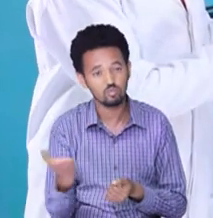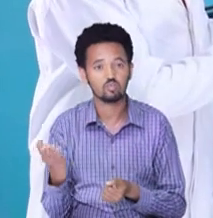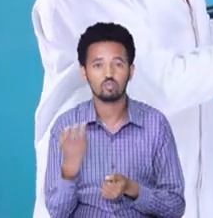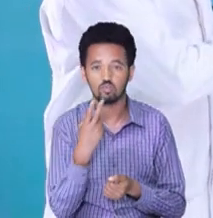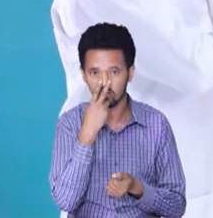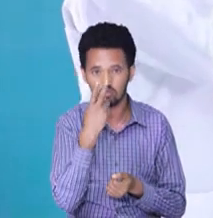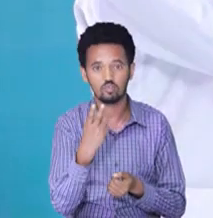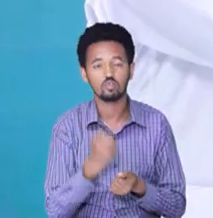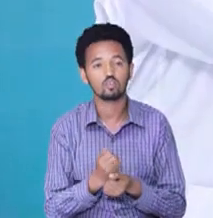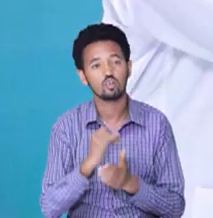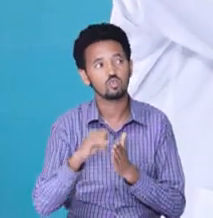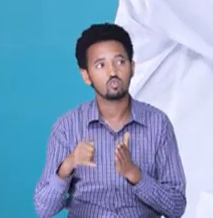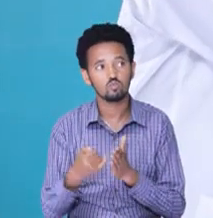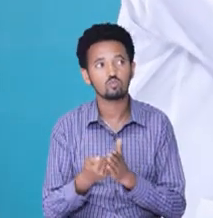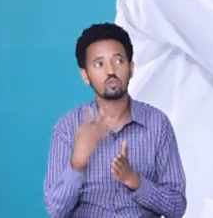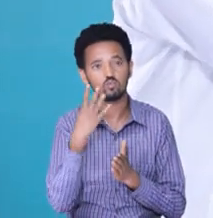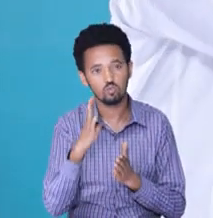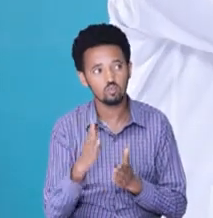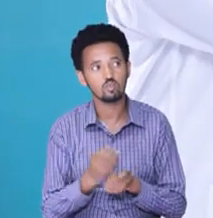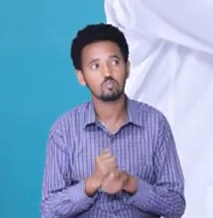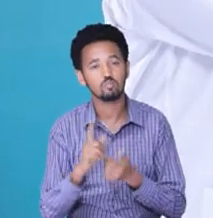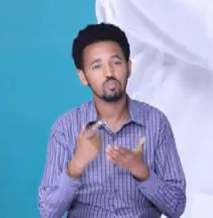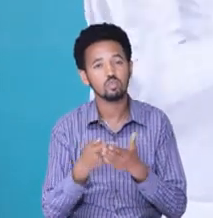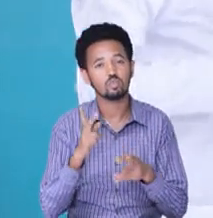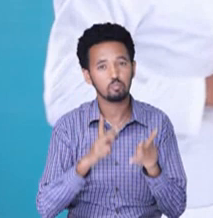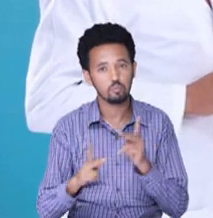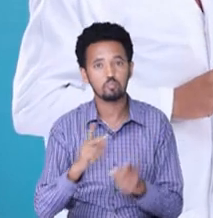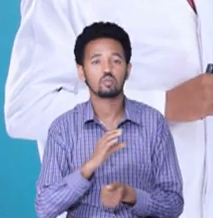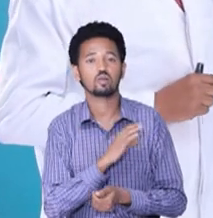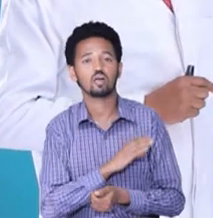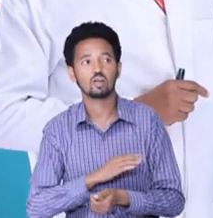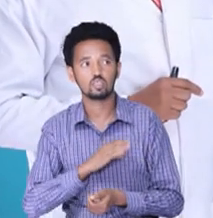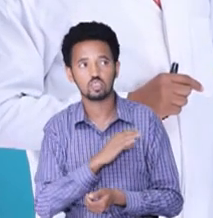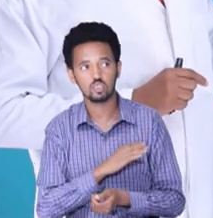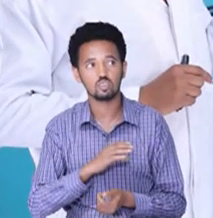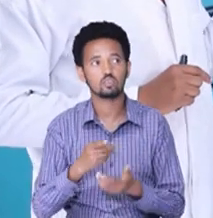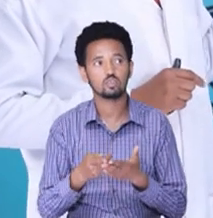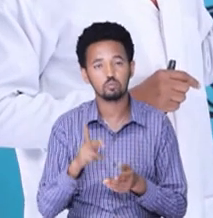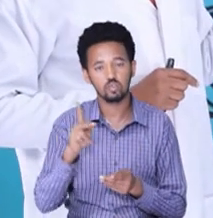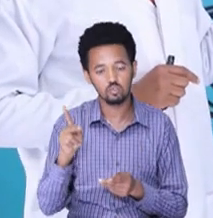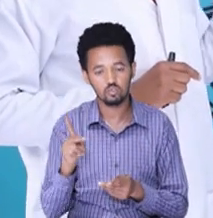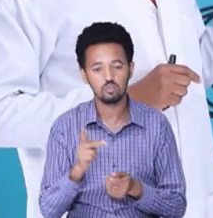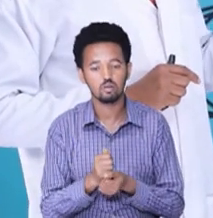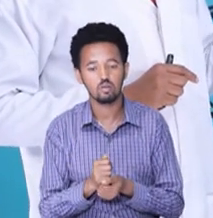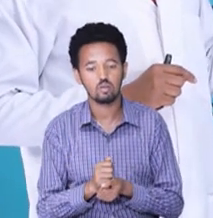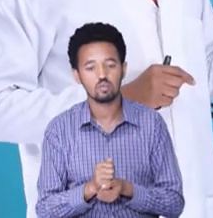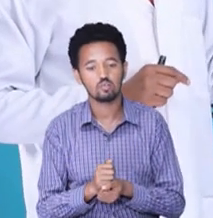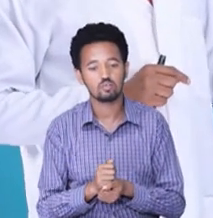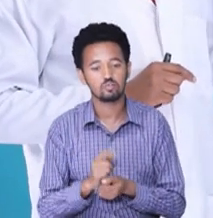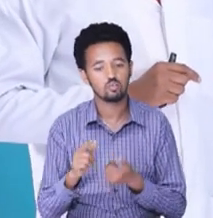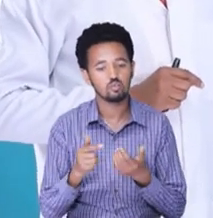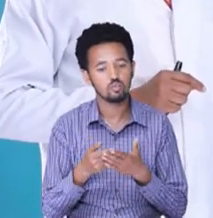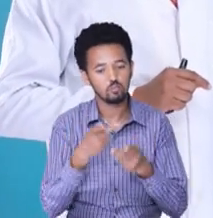On 14 July 1789, the people captured the prison of Bastille, the royal